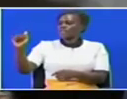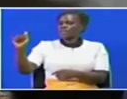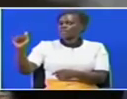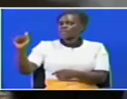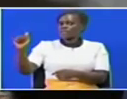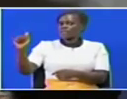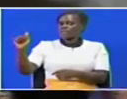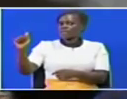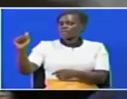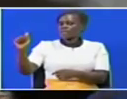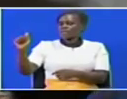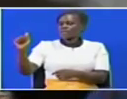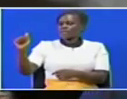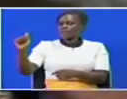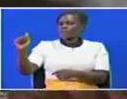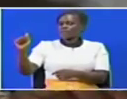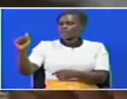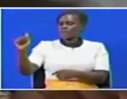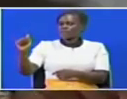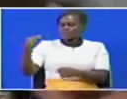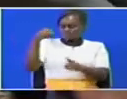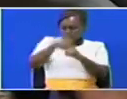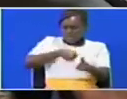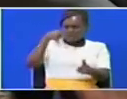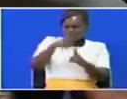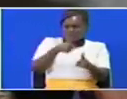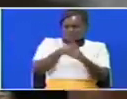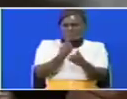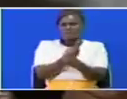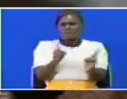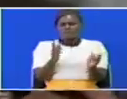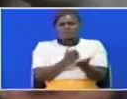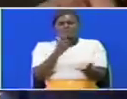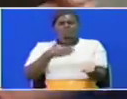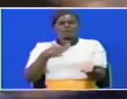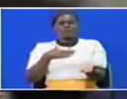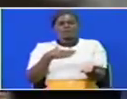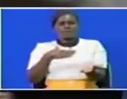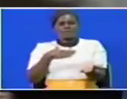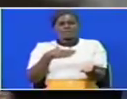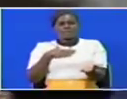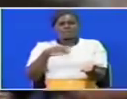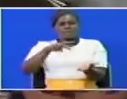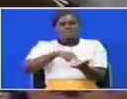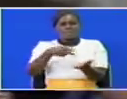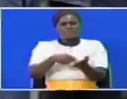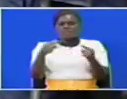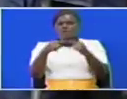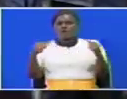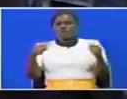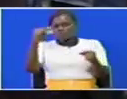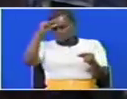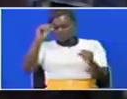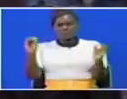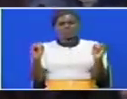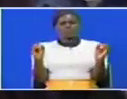hiyo. But by kupigania hiyo, kupigania democratic rights zangu na constitutional rights zangu, waimanishi, napinga serikali ama napinga